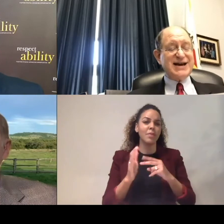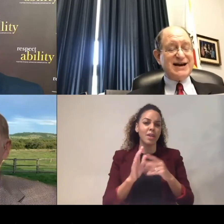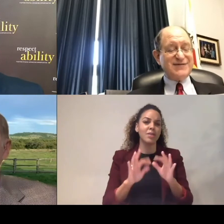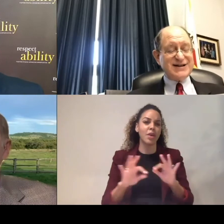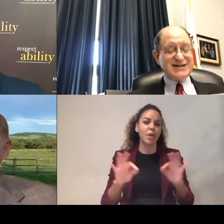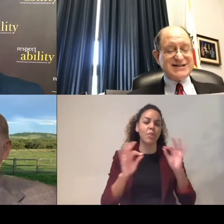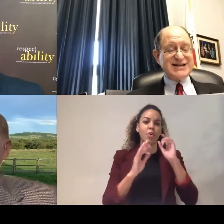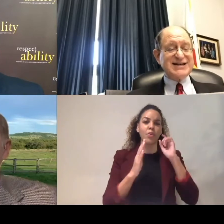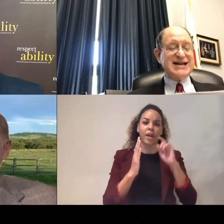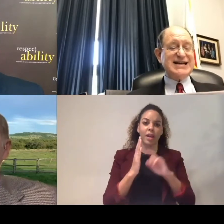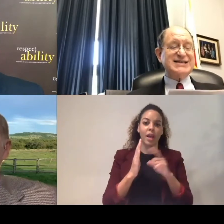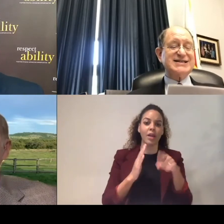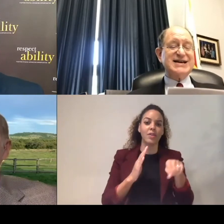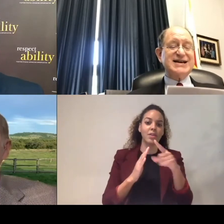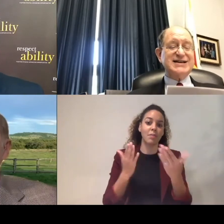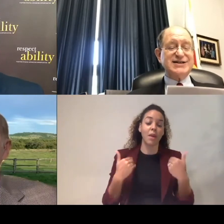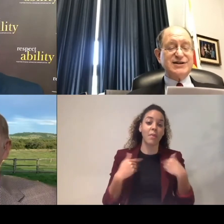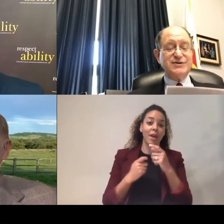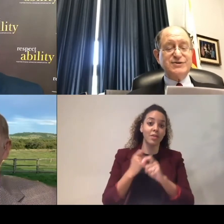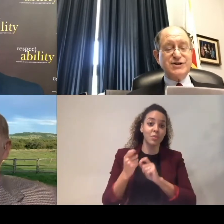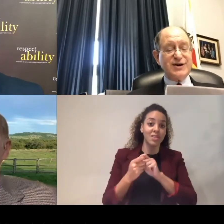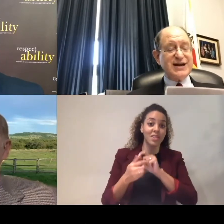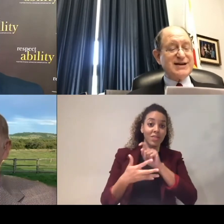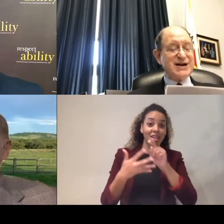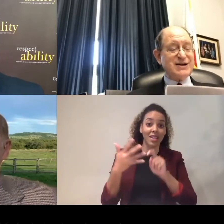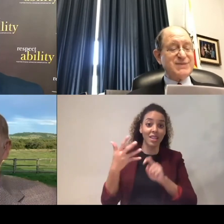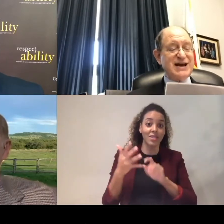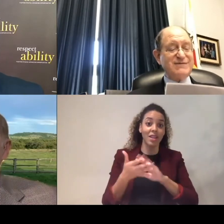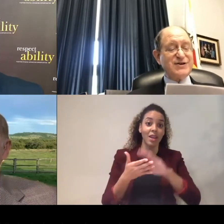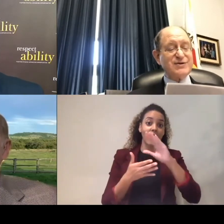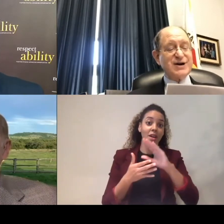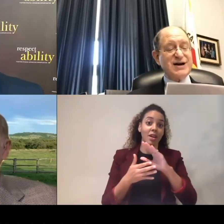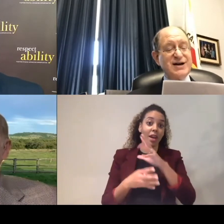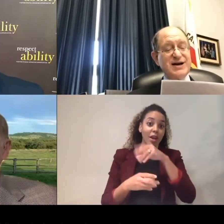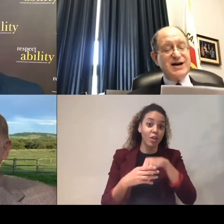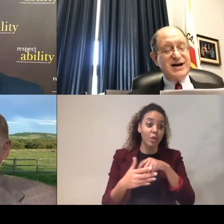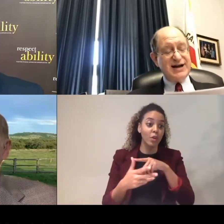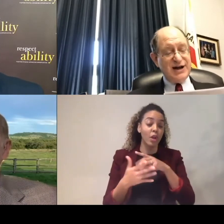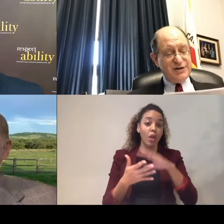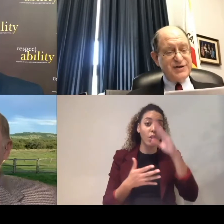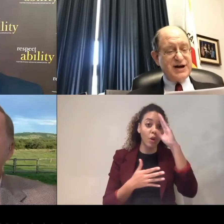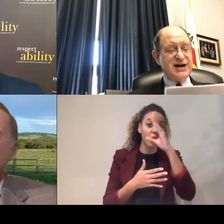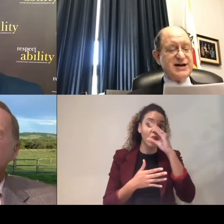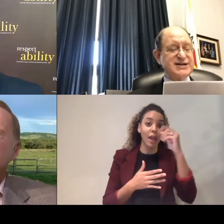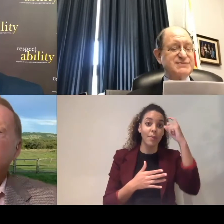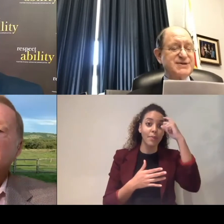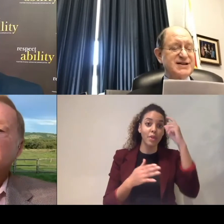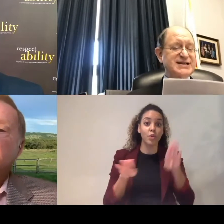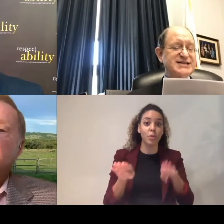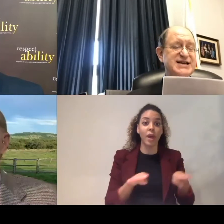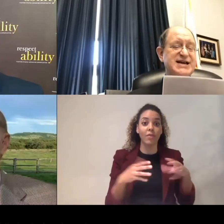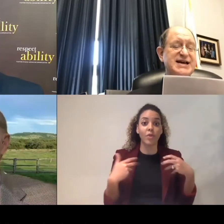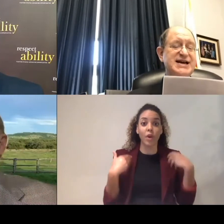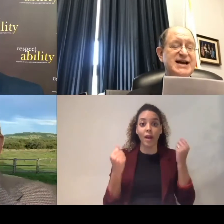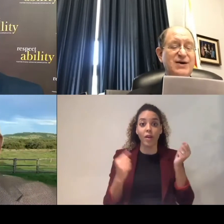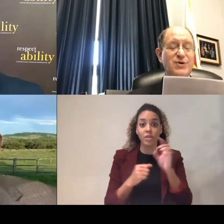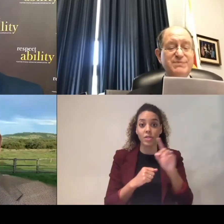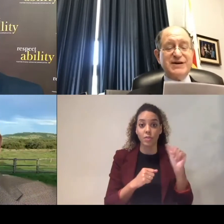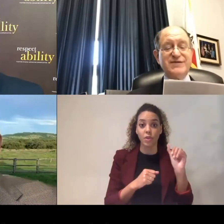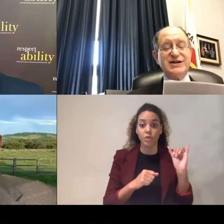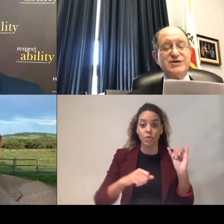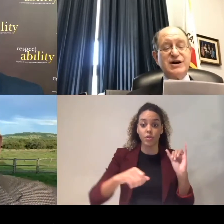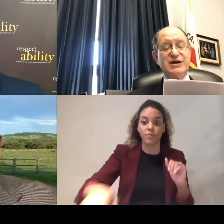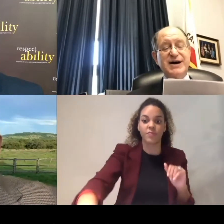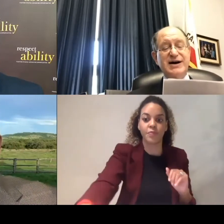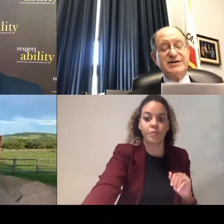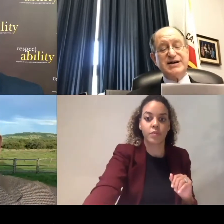they may have distinct needs. This includes learning and mental behavior health disabilities. Now I want to pivot